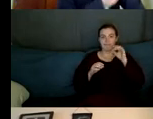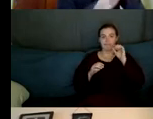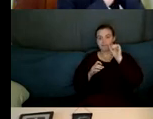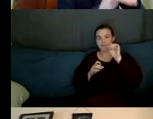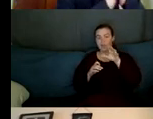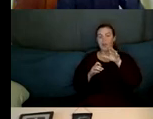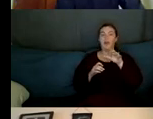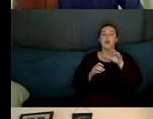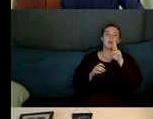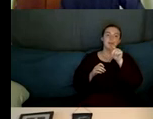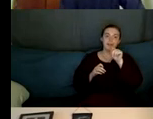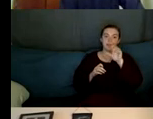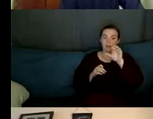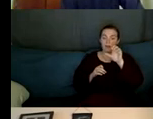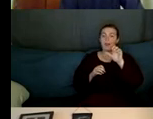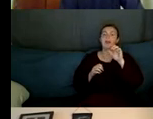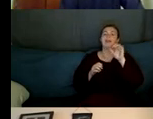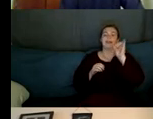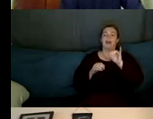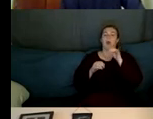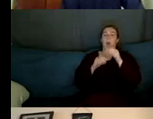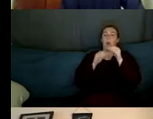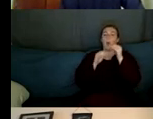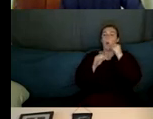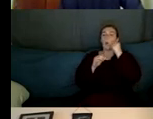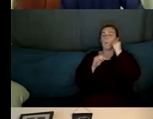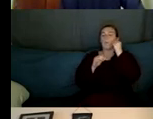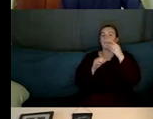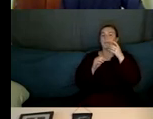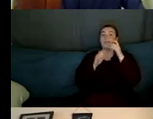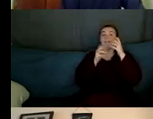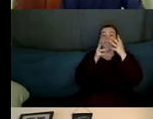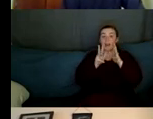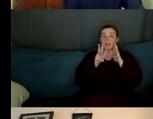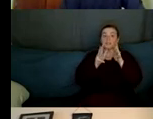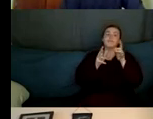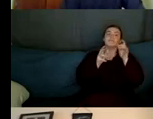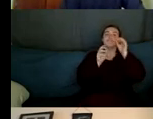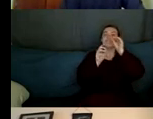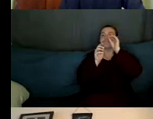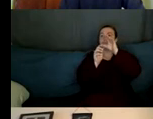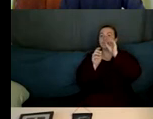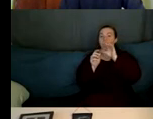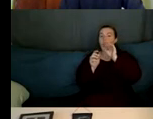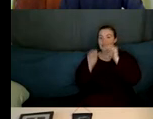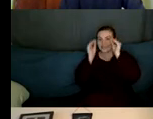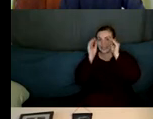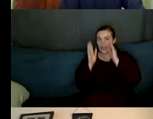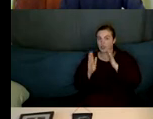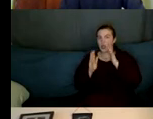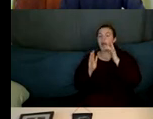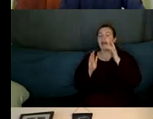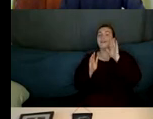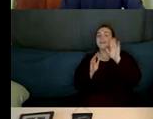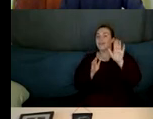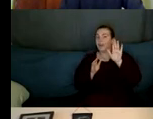And then I plug in each person's city that they live in and figure out what their UTC